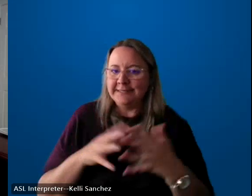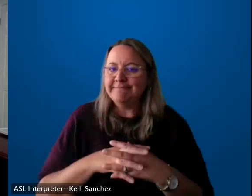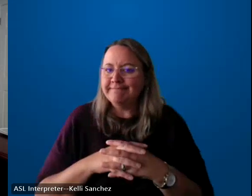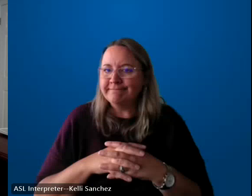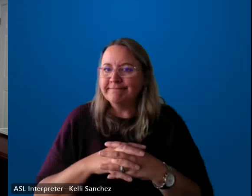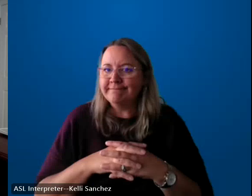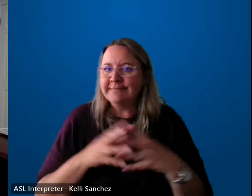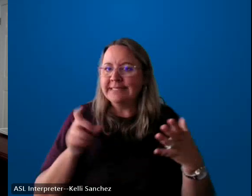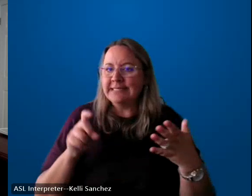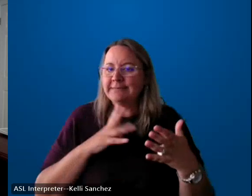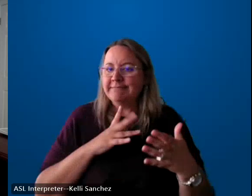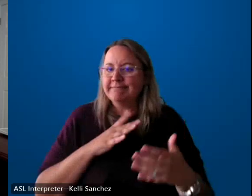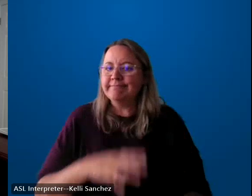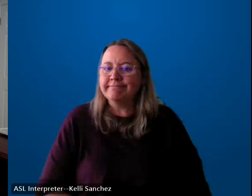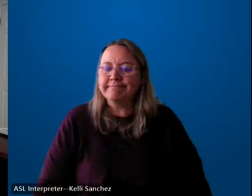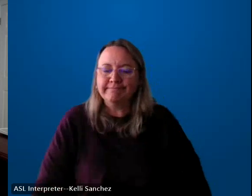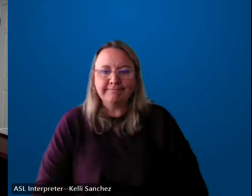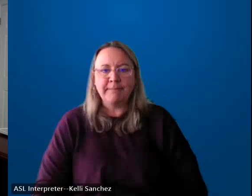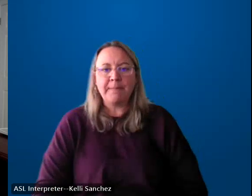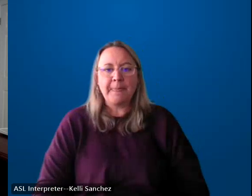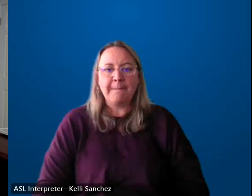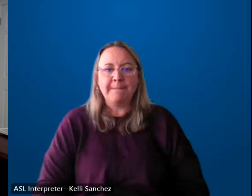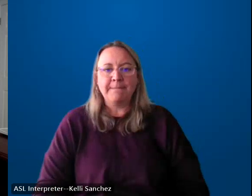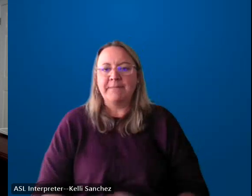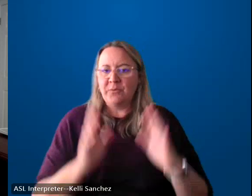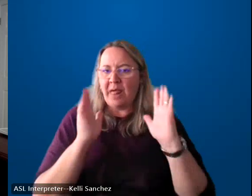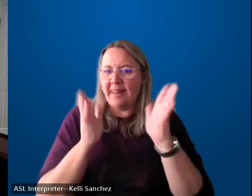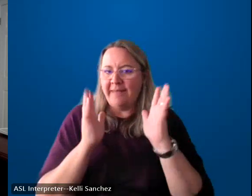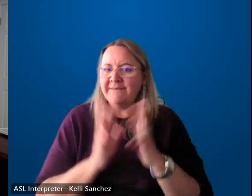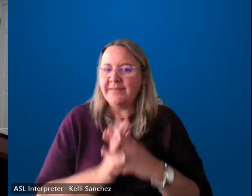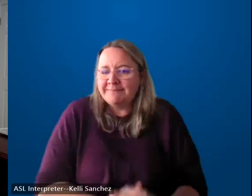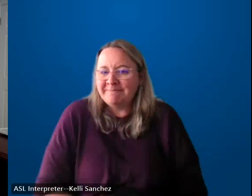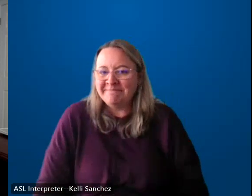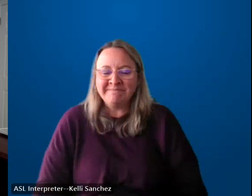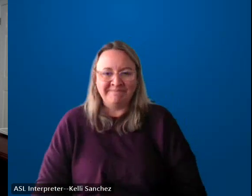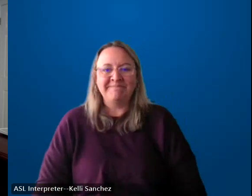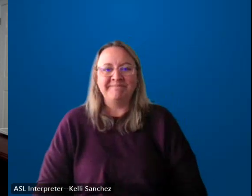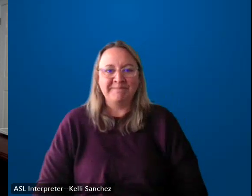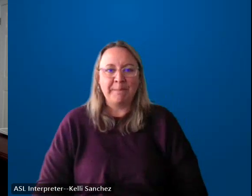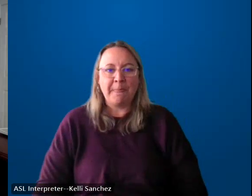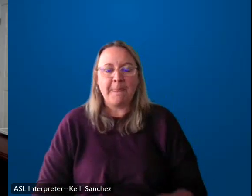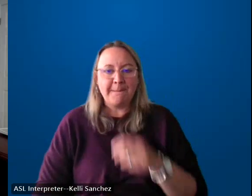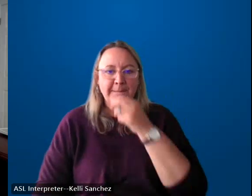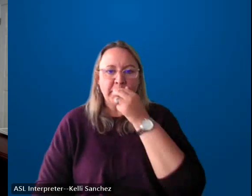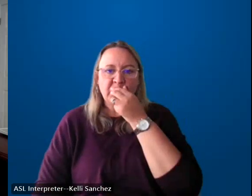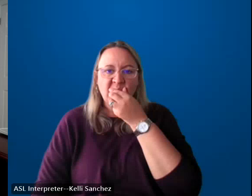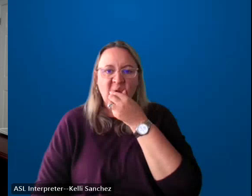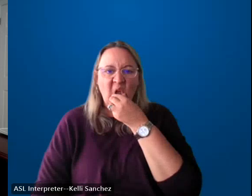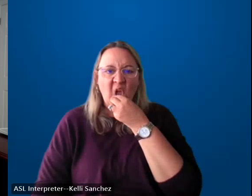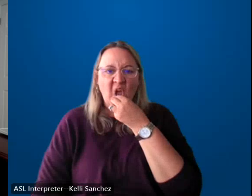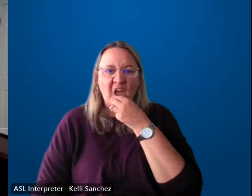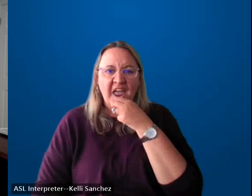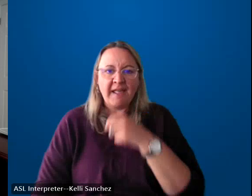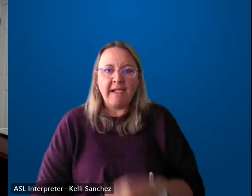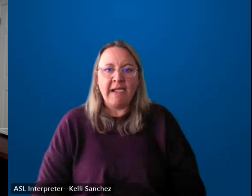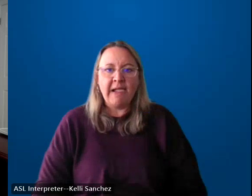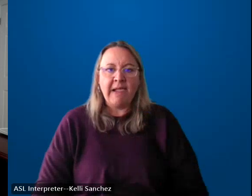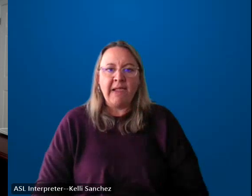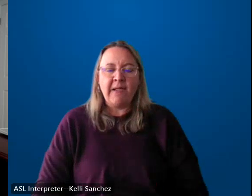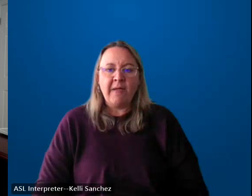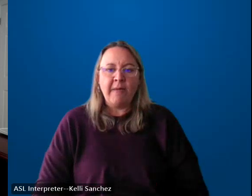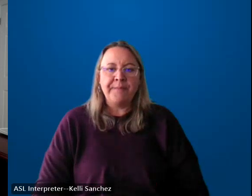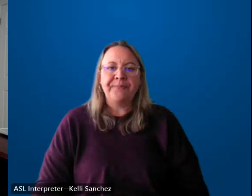It's needed. So I'll leave it at that. All right. Well, thank